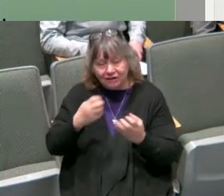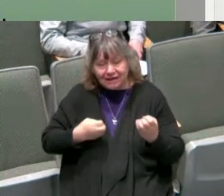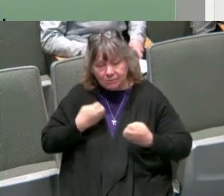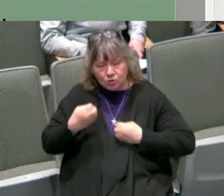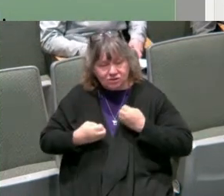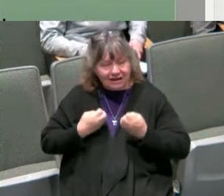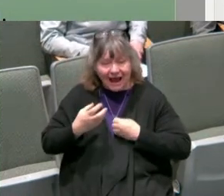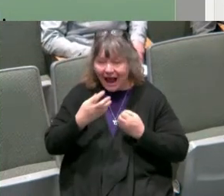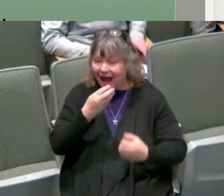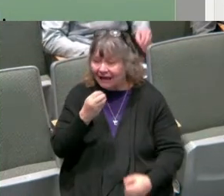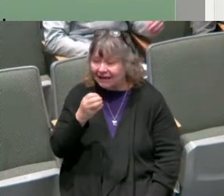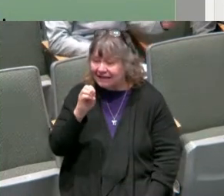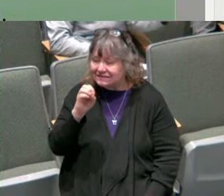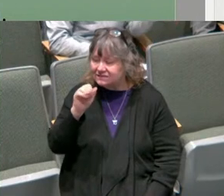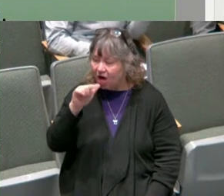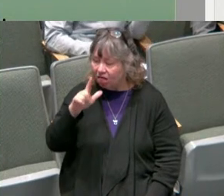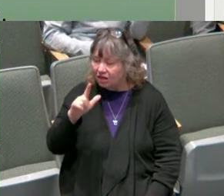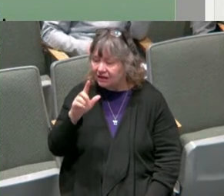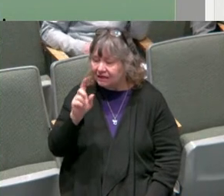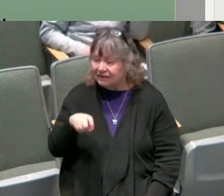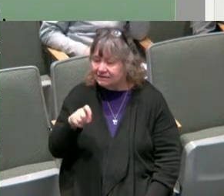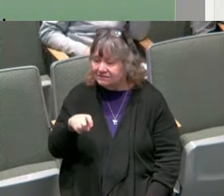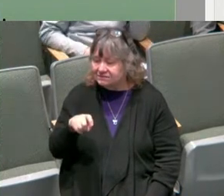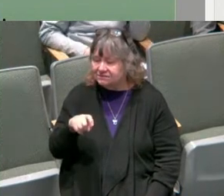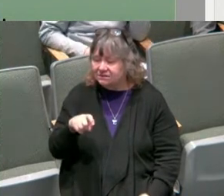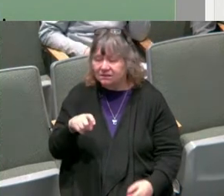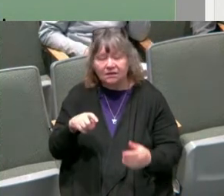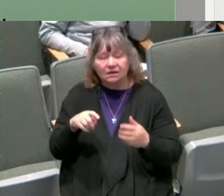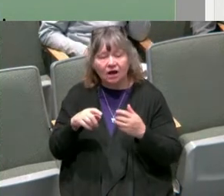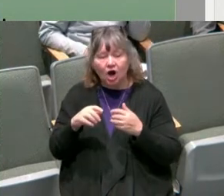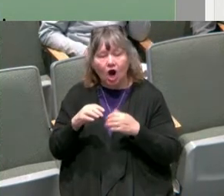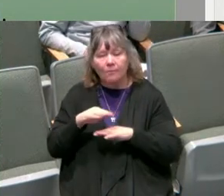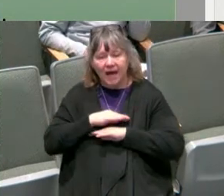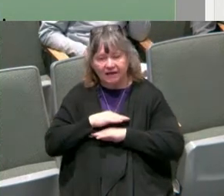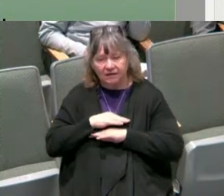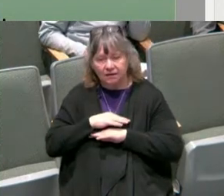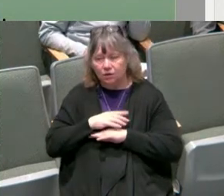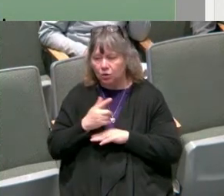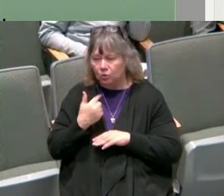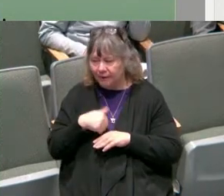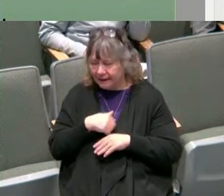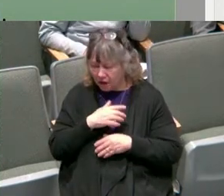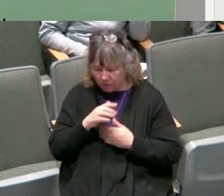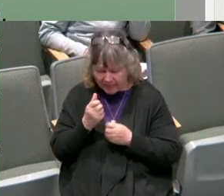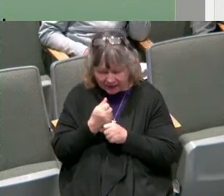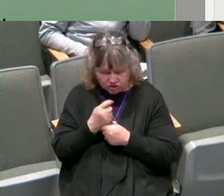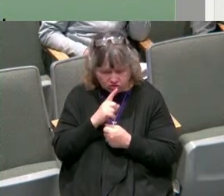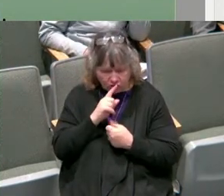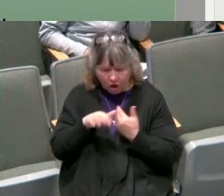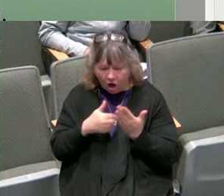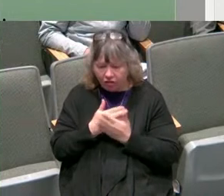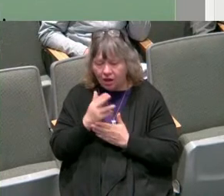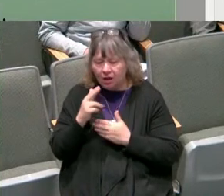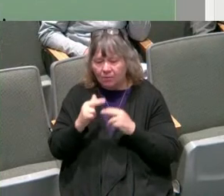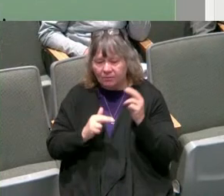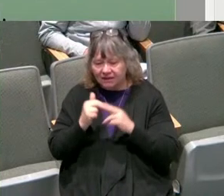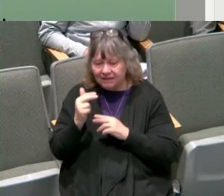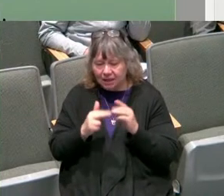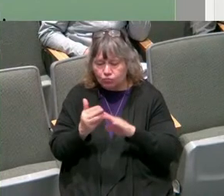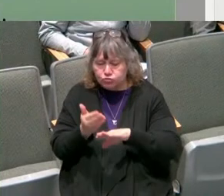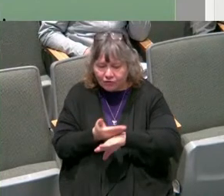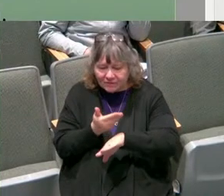needs are all being met we are accommodating enrollment growth and supporting all of our building principles School Improvement